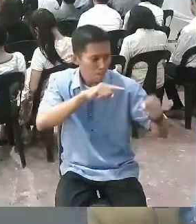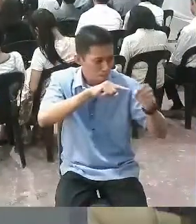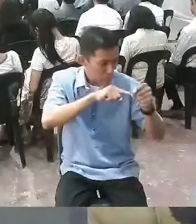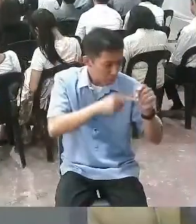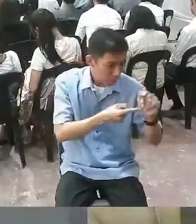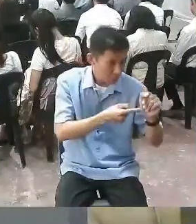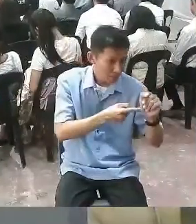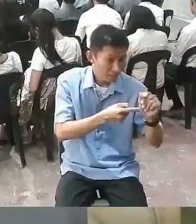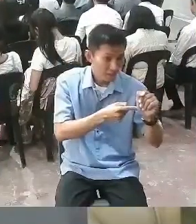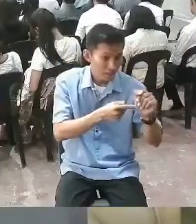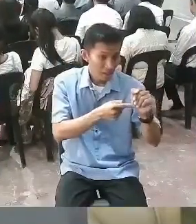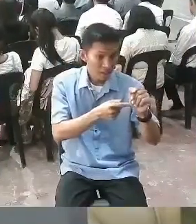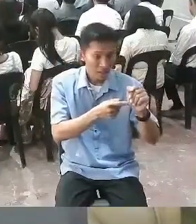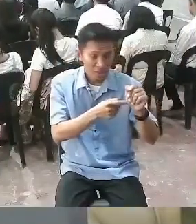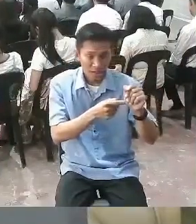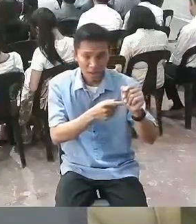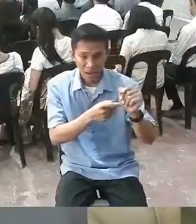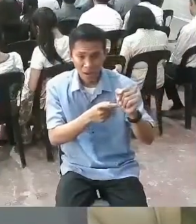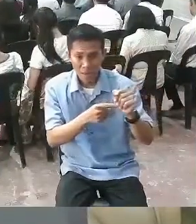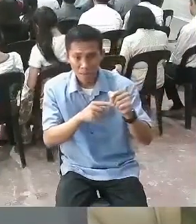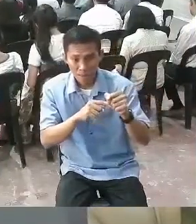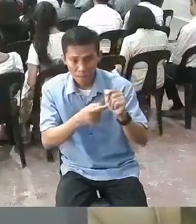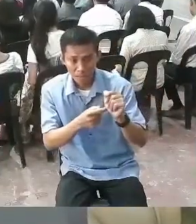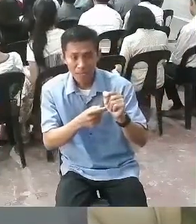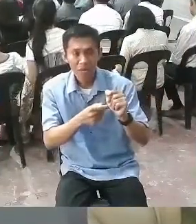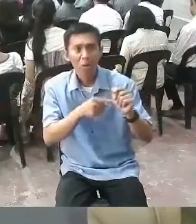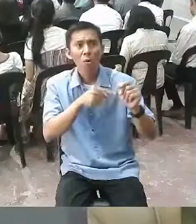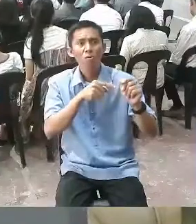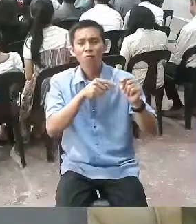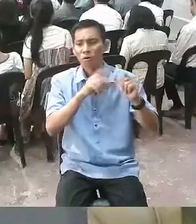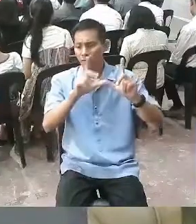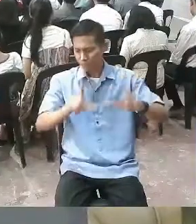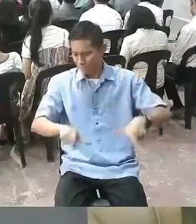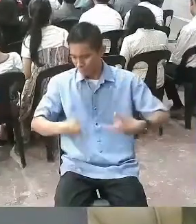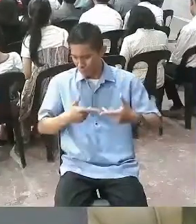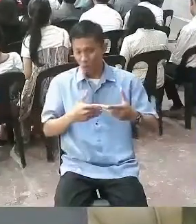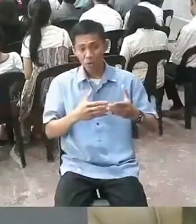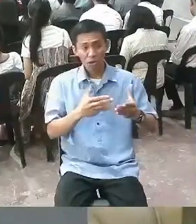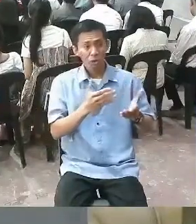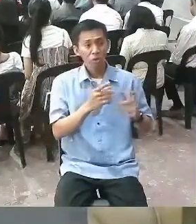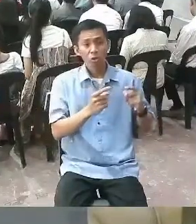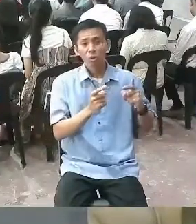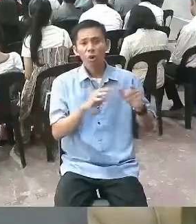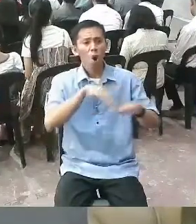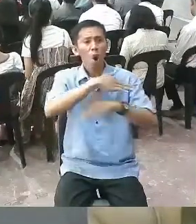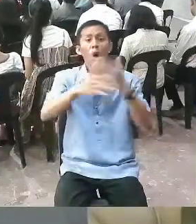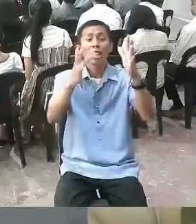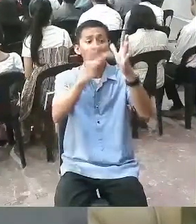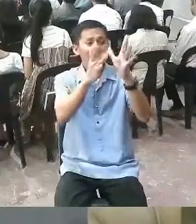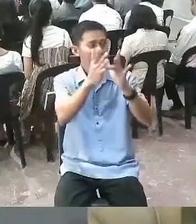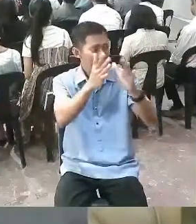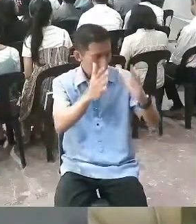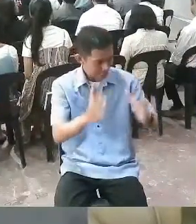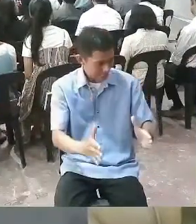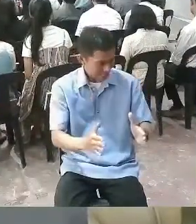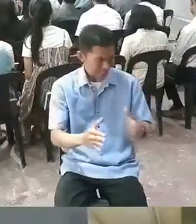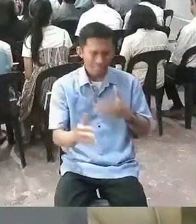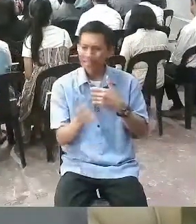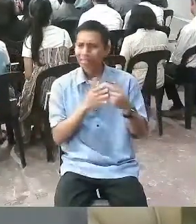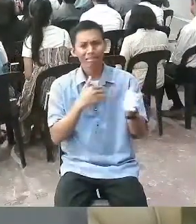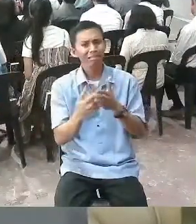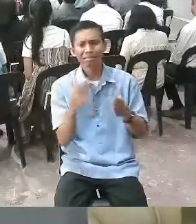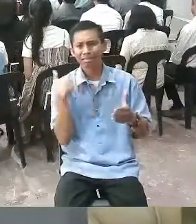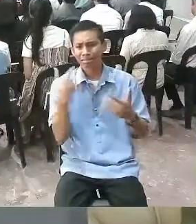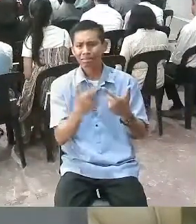begins with a greeting to the saints? It doesn't say to